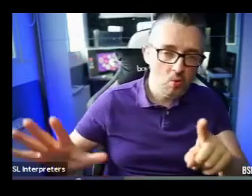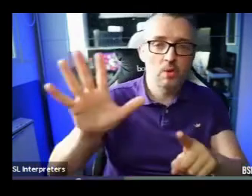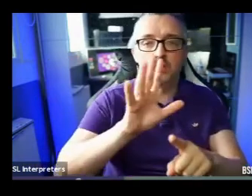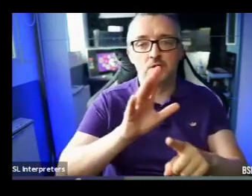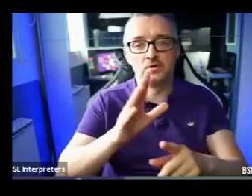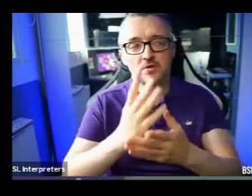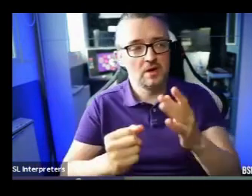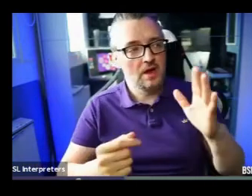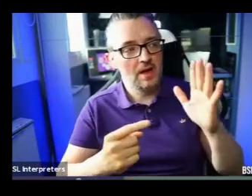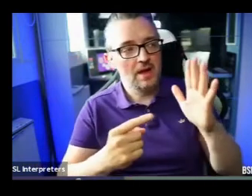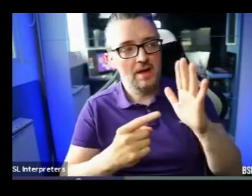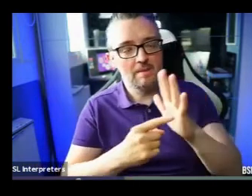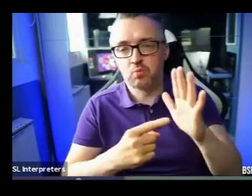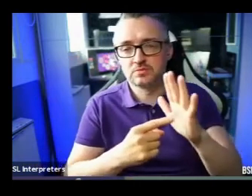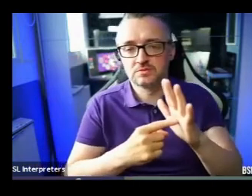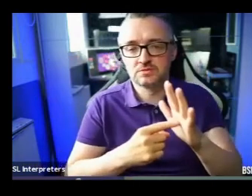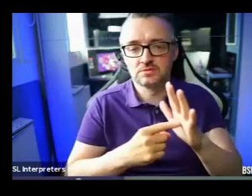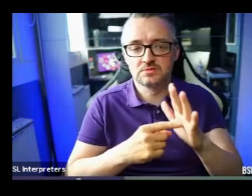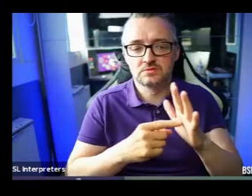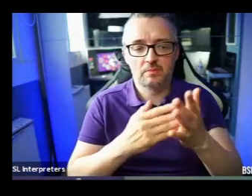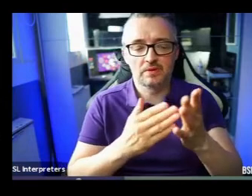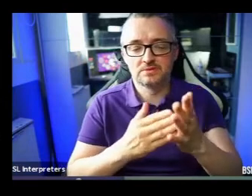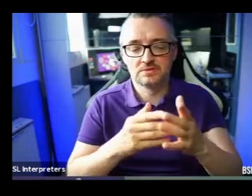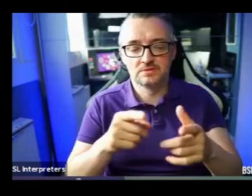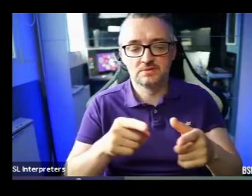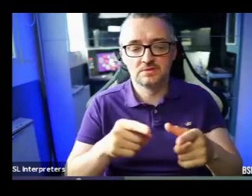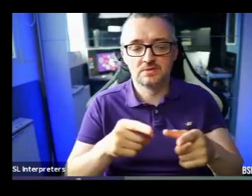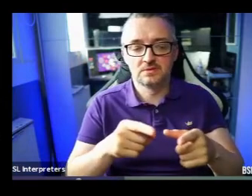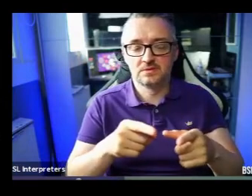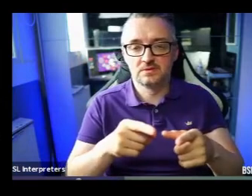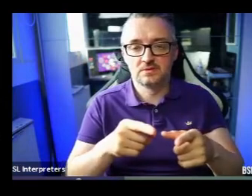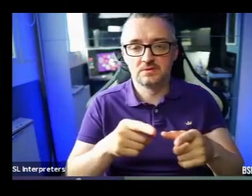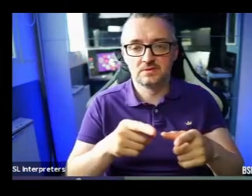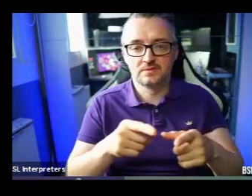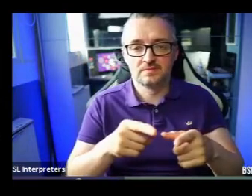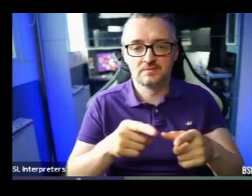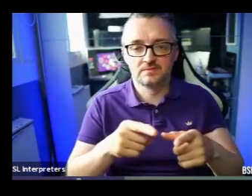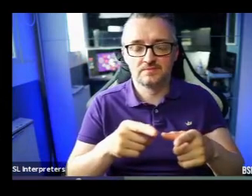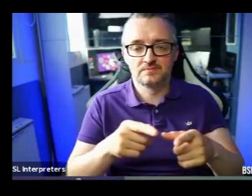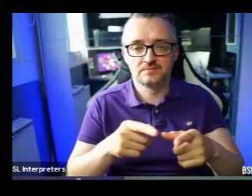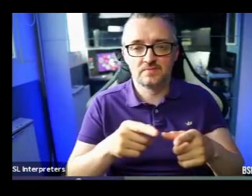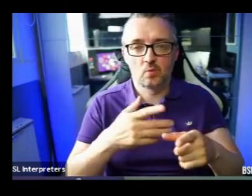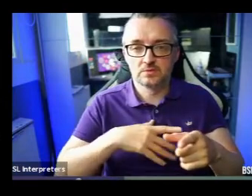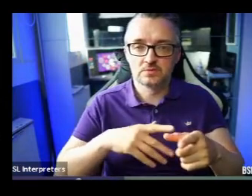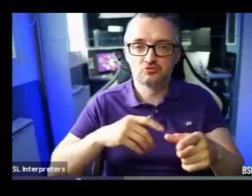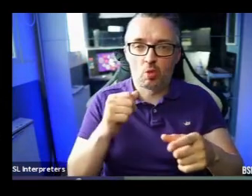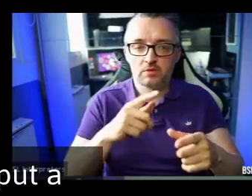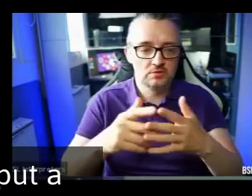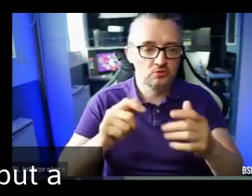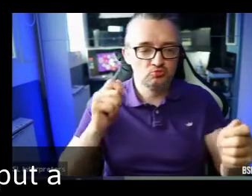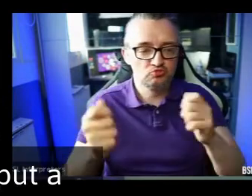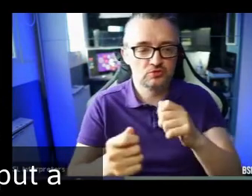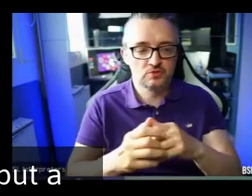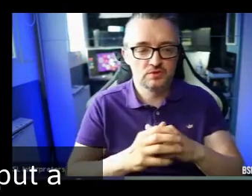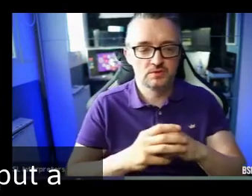These are all really important parts of the system that's been created to just drive forward change within Scotland. And